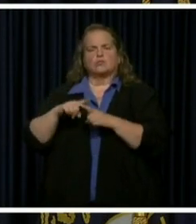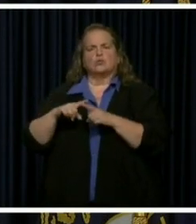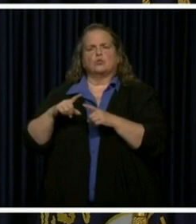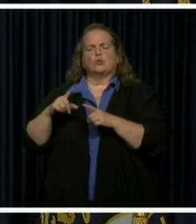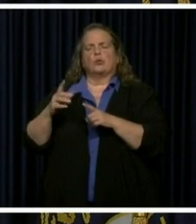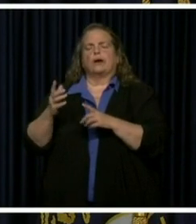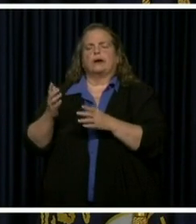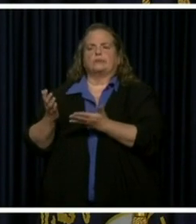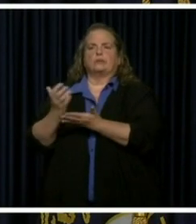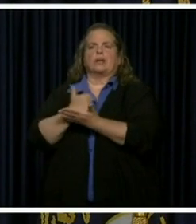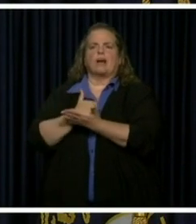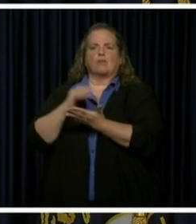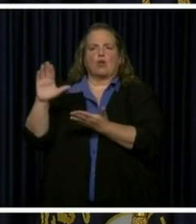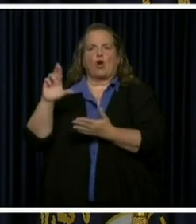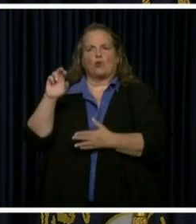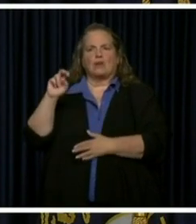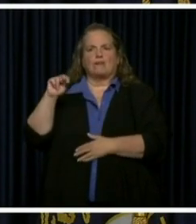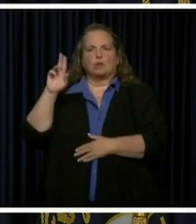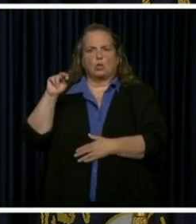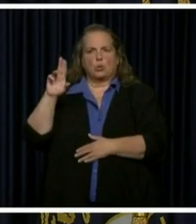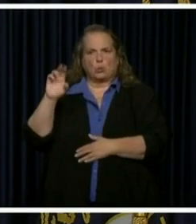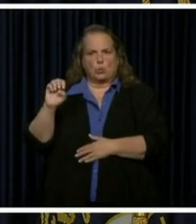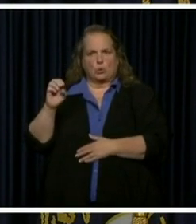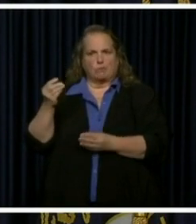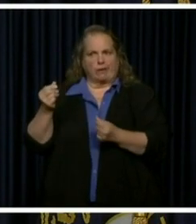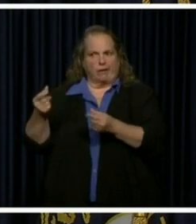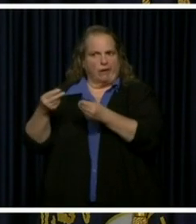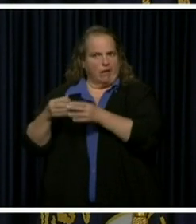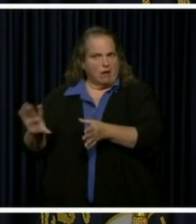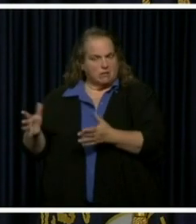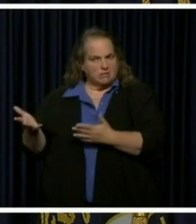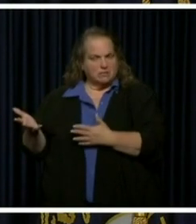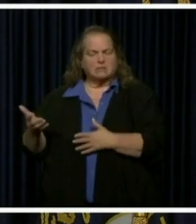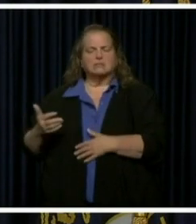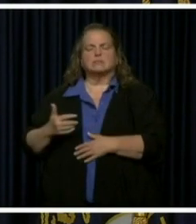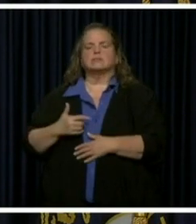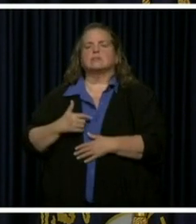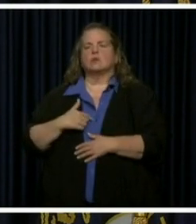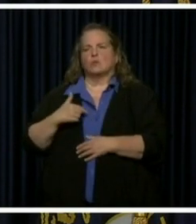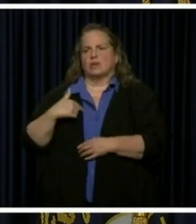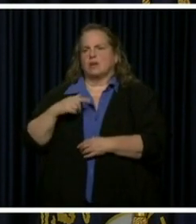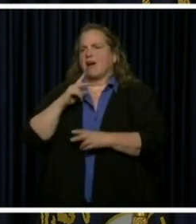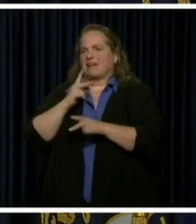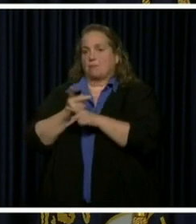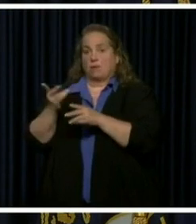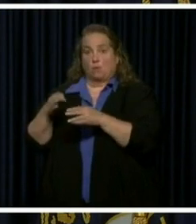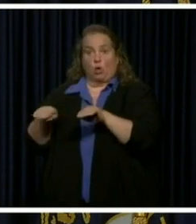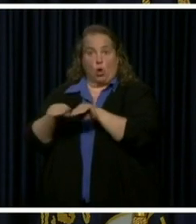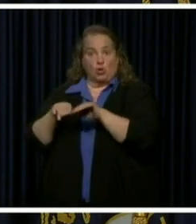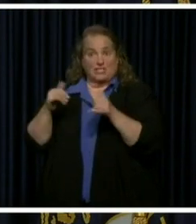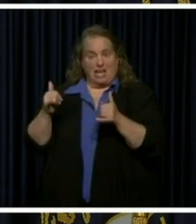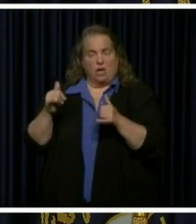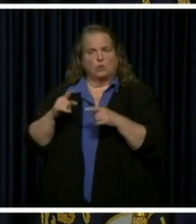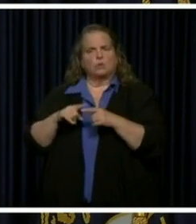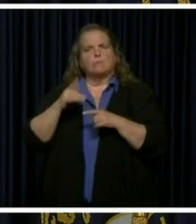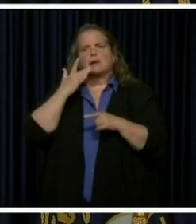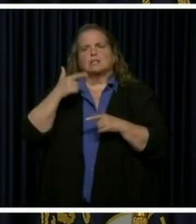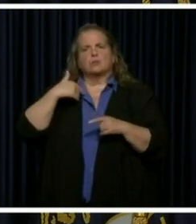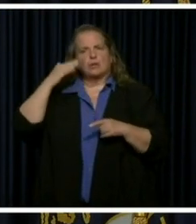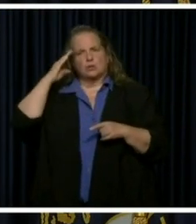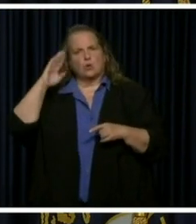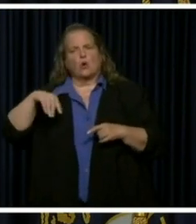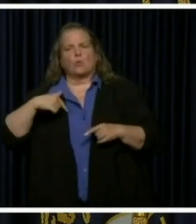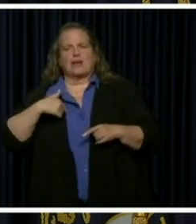tax revenue? What we are keeping them closed at the moment for is knowing that we have